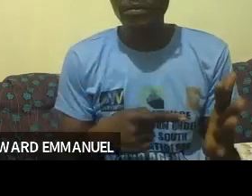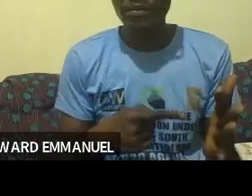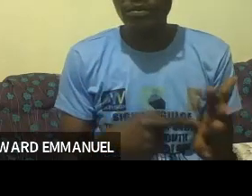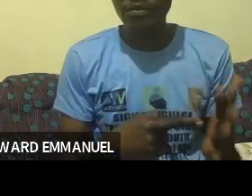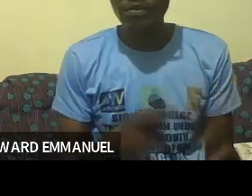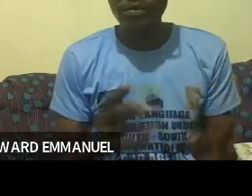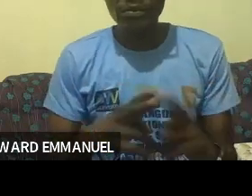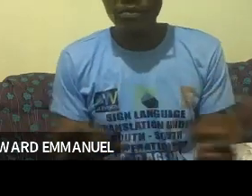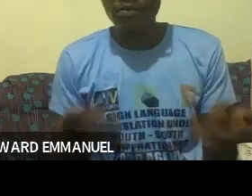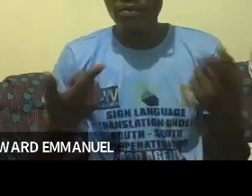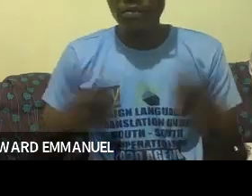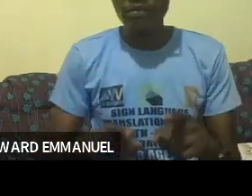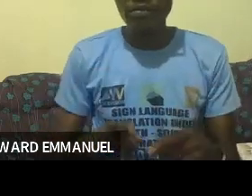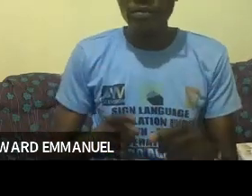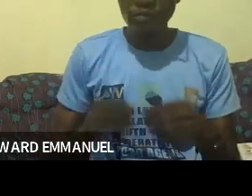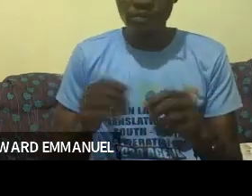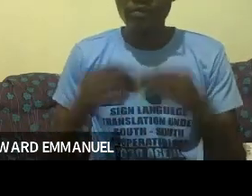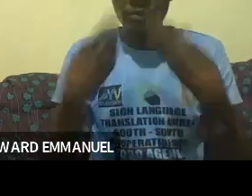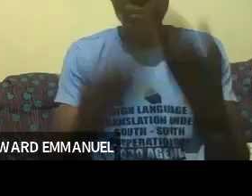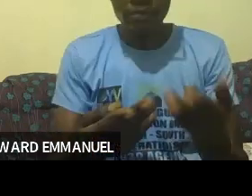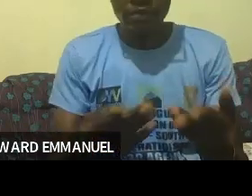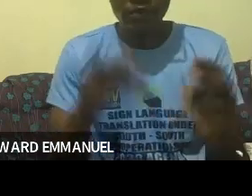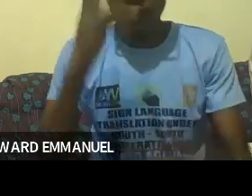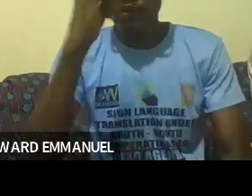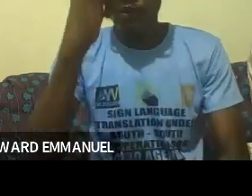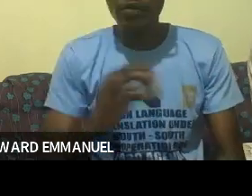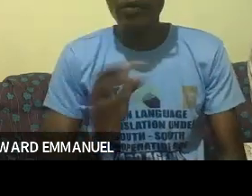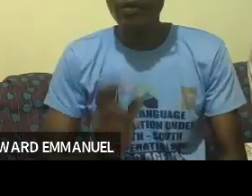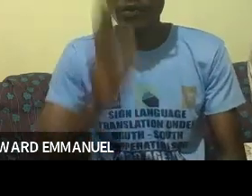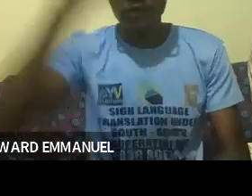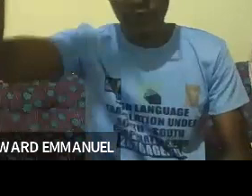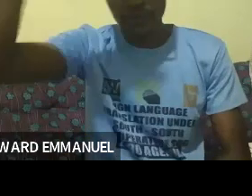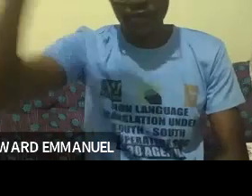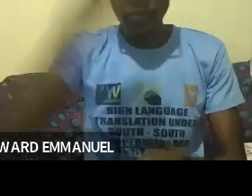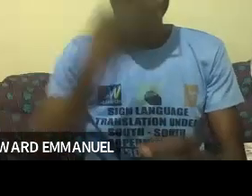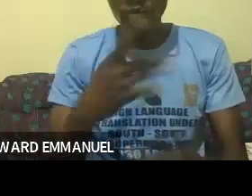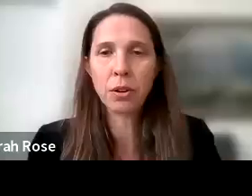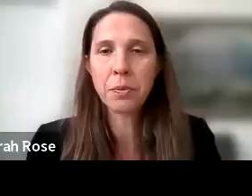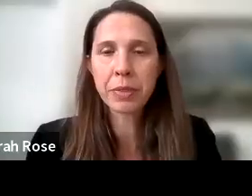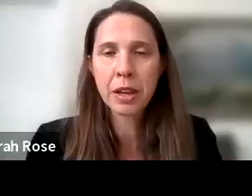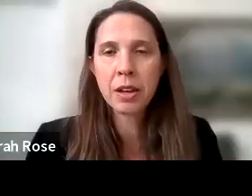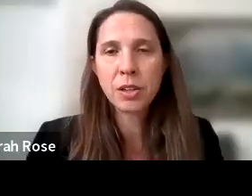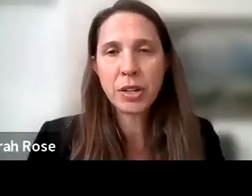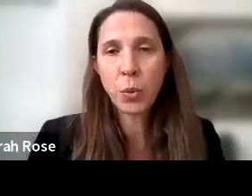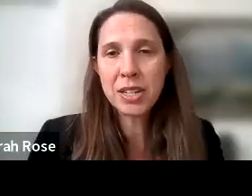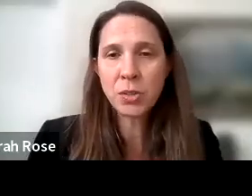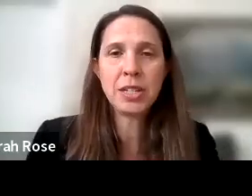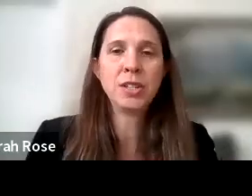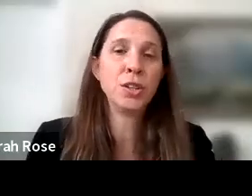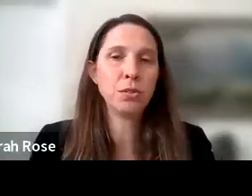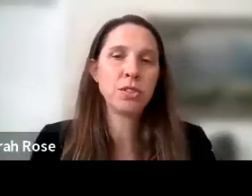So let me quickly highlight one of the top line findings from this report, and this relates to our direct local funding goal. So